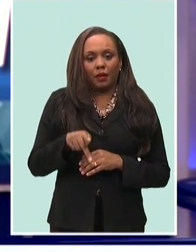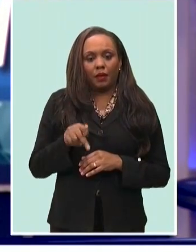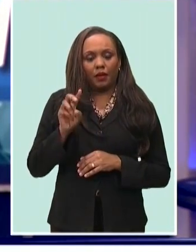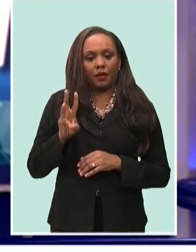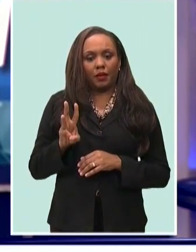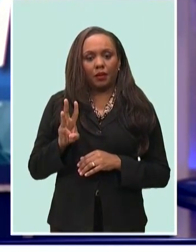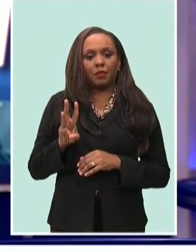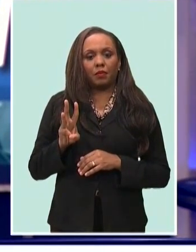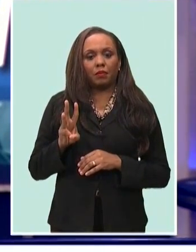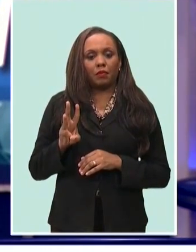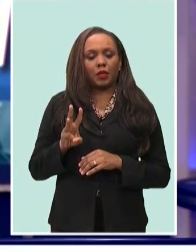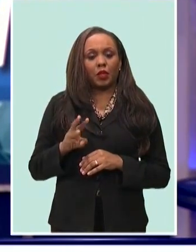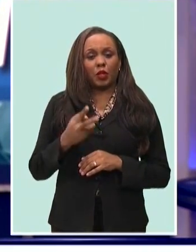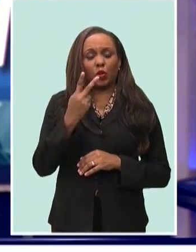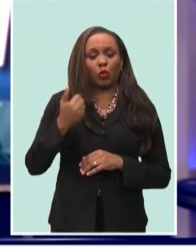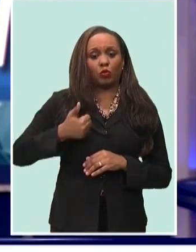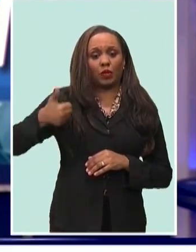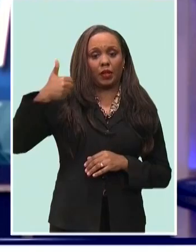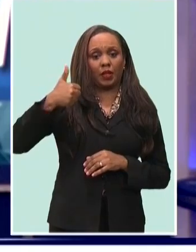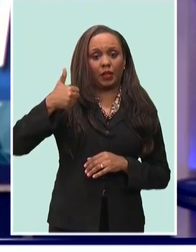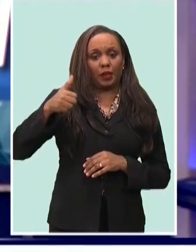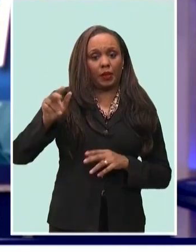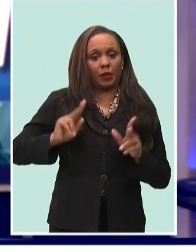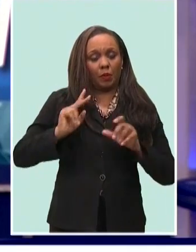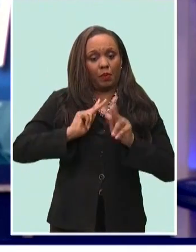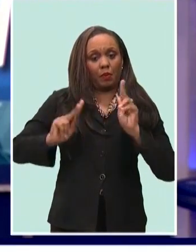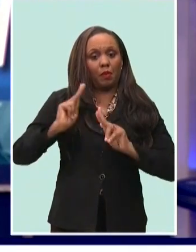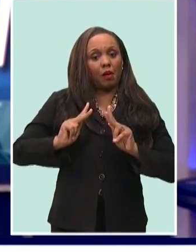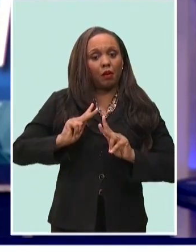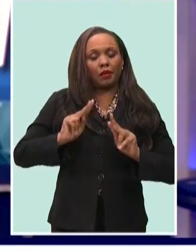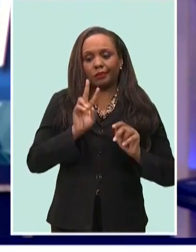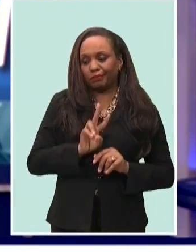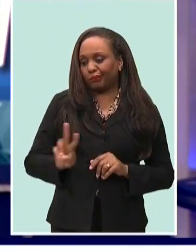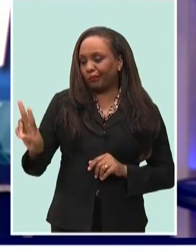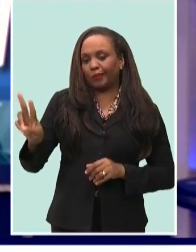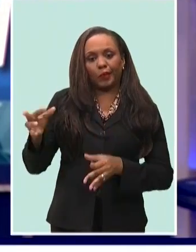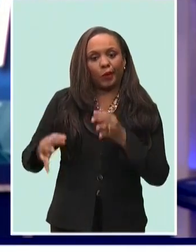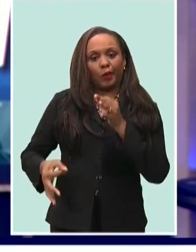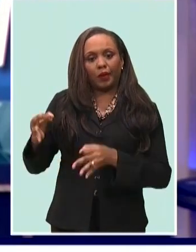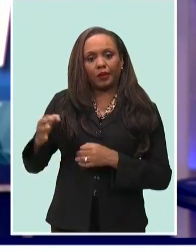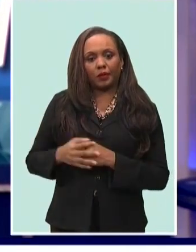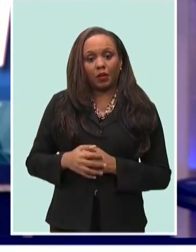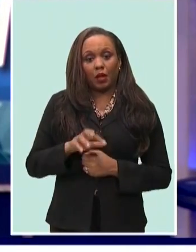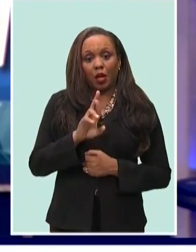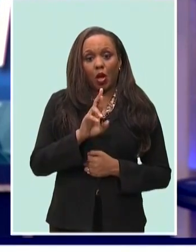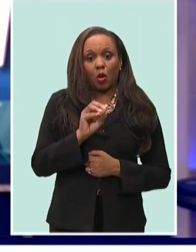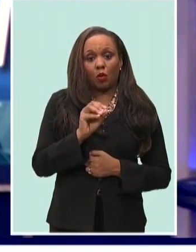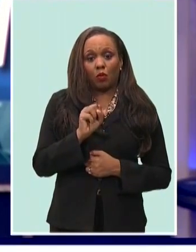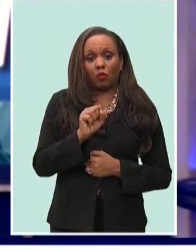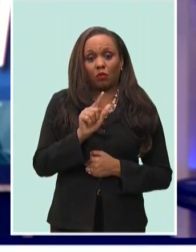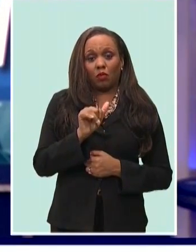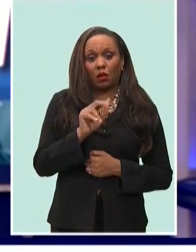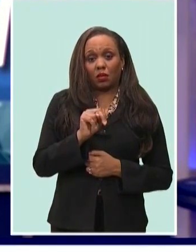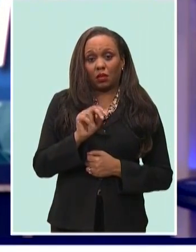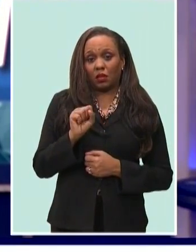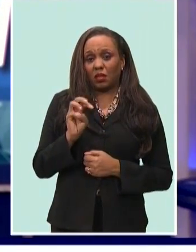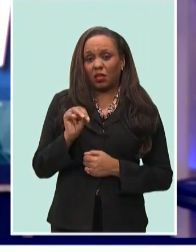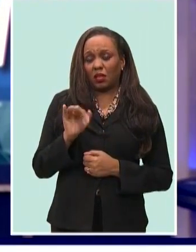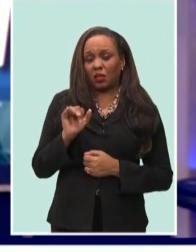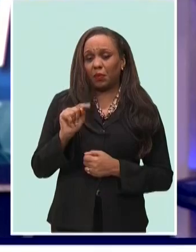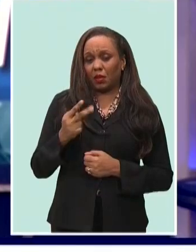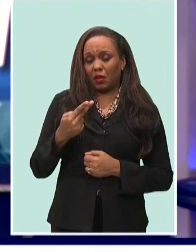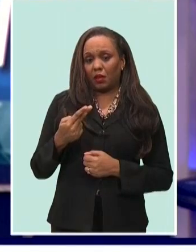are heading for a showdown in the court. General Secretary of the National Union of Public Workers, Rosalind Smith, has signaled her intention